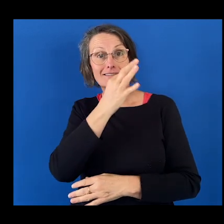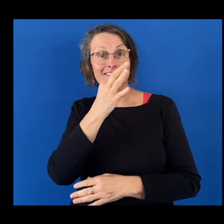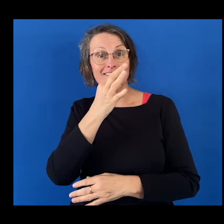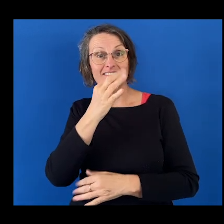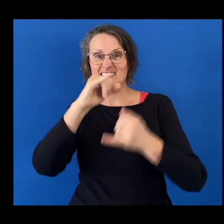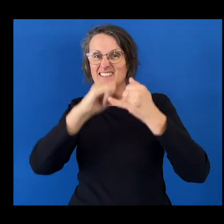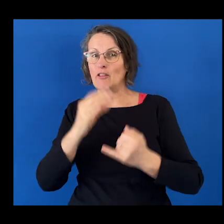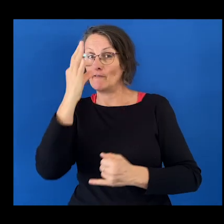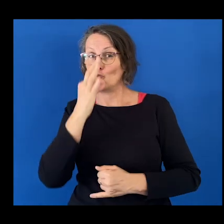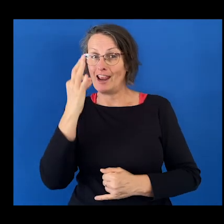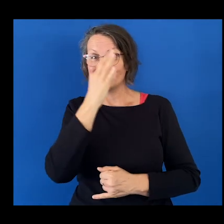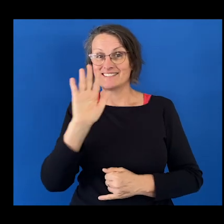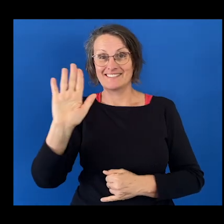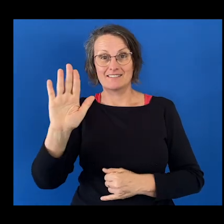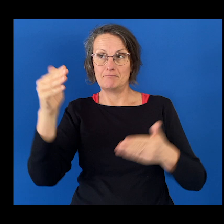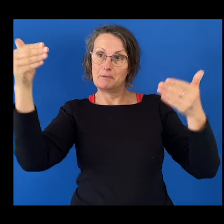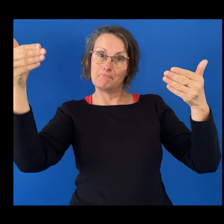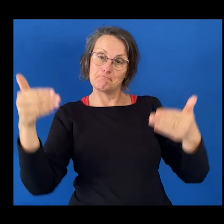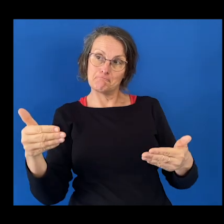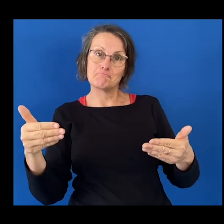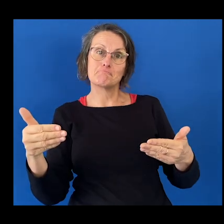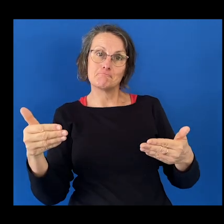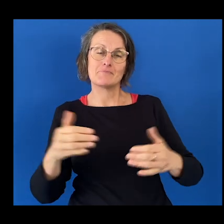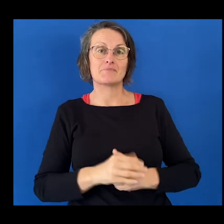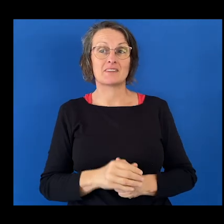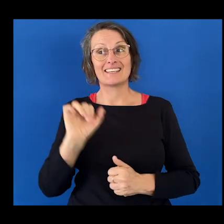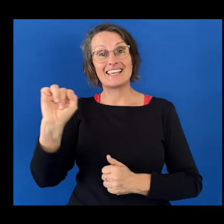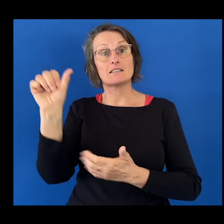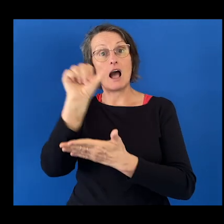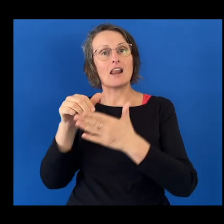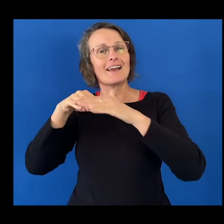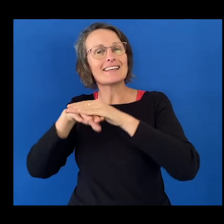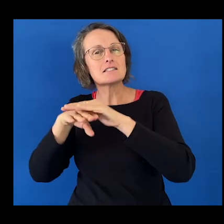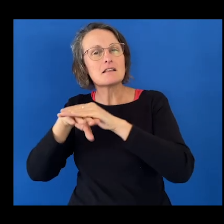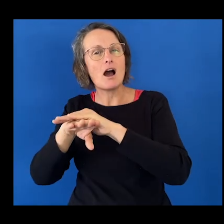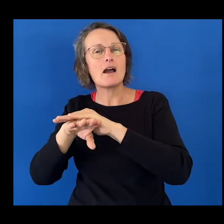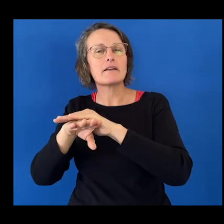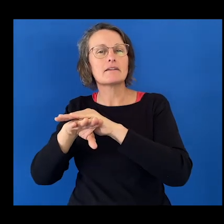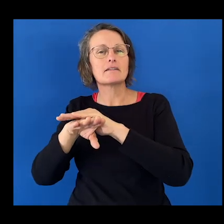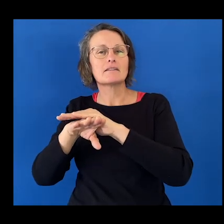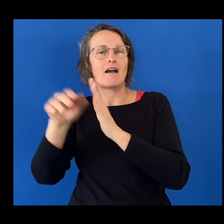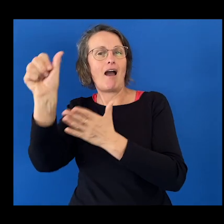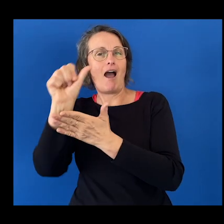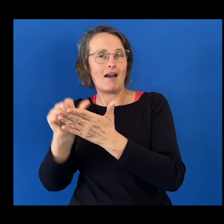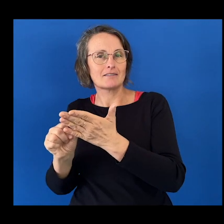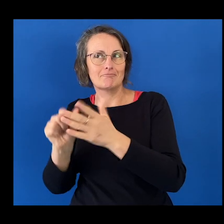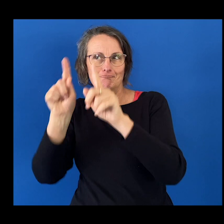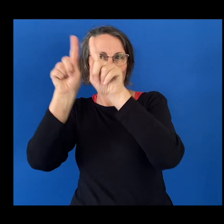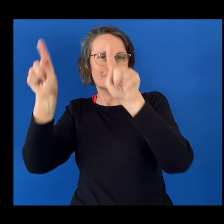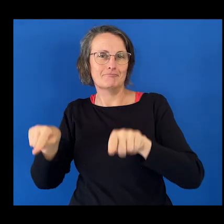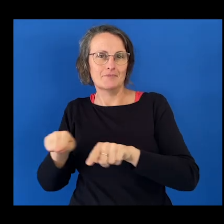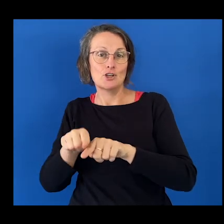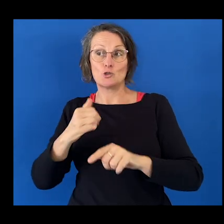France, in the south of France, and his interiors. So it's kind of taking a